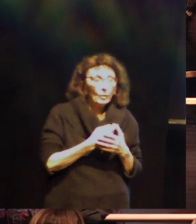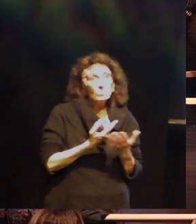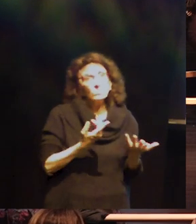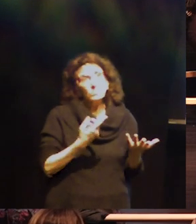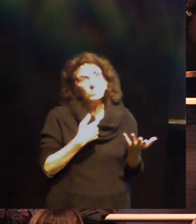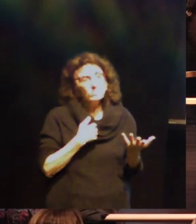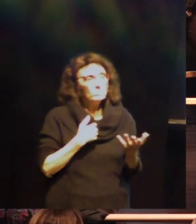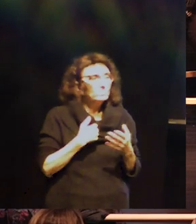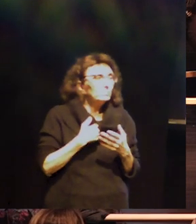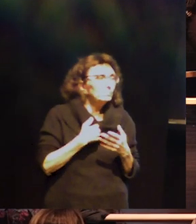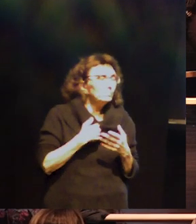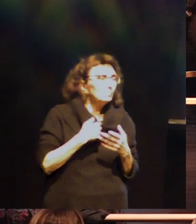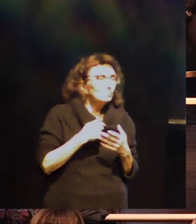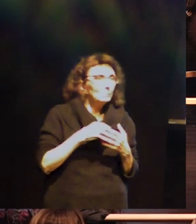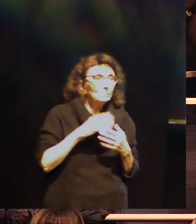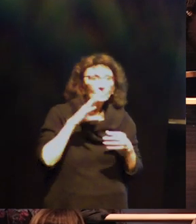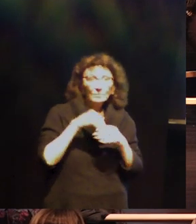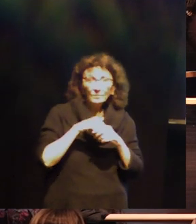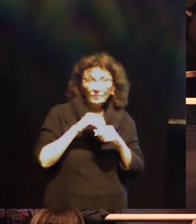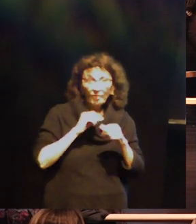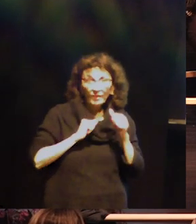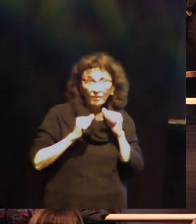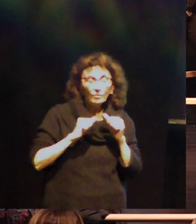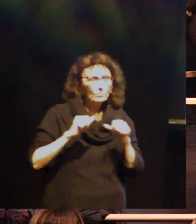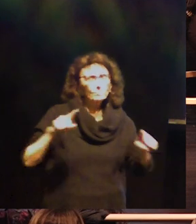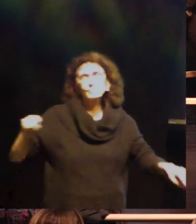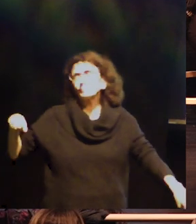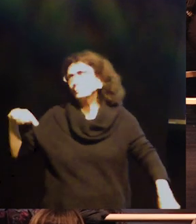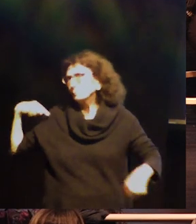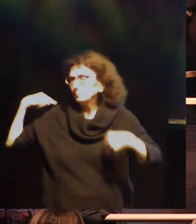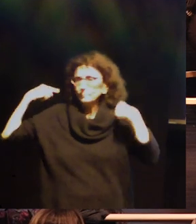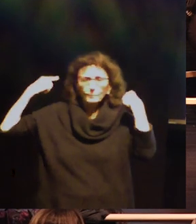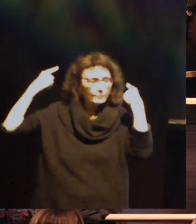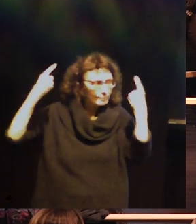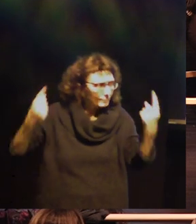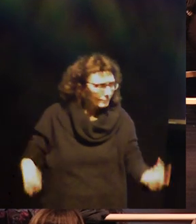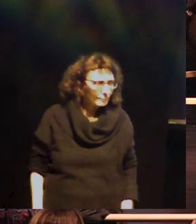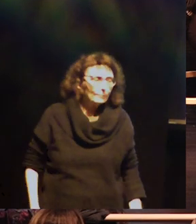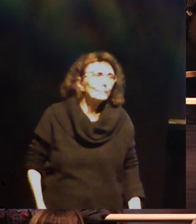I mean, I've been doing this for a very long time, and I've been,